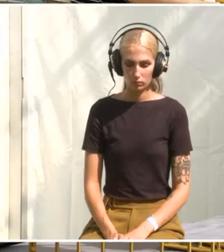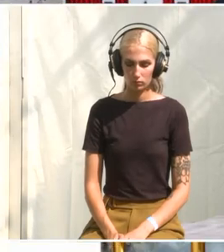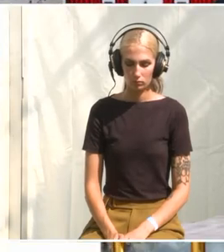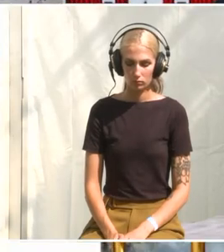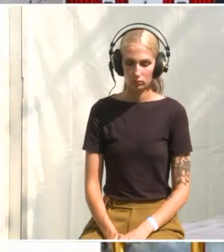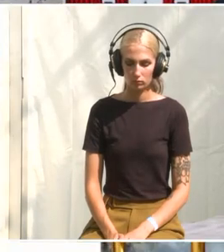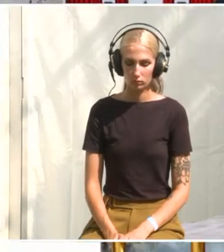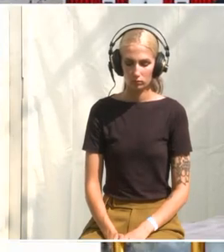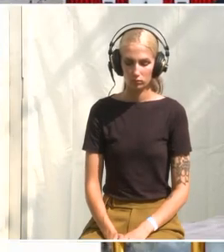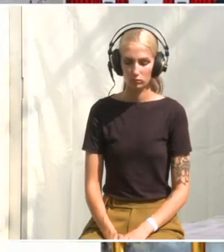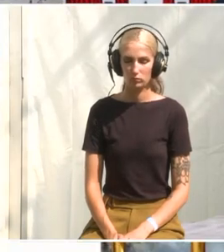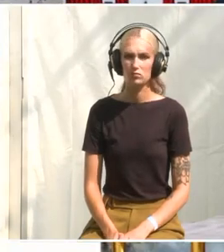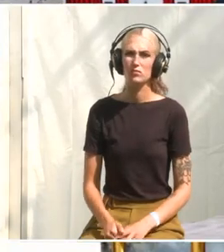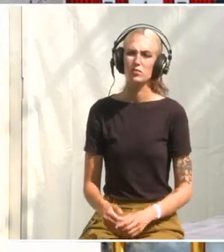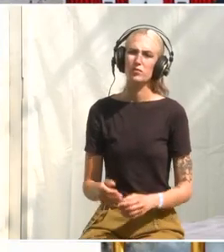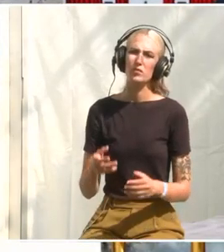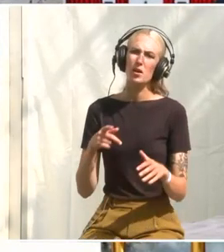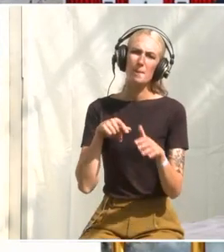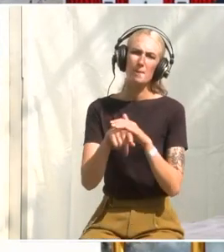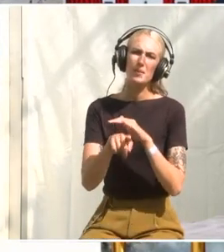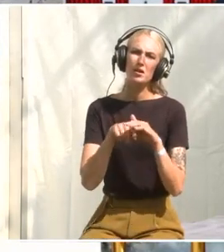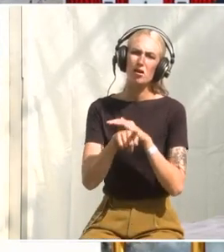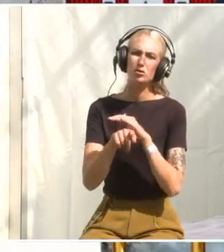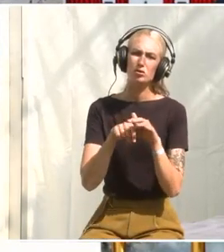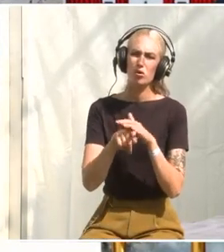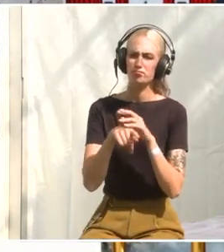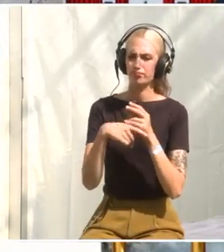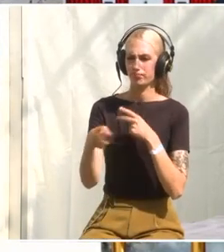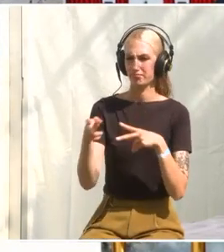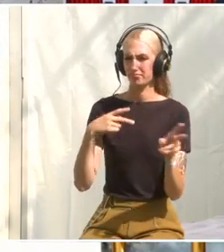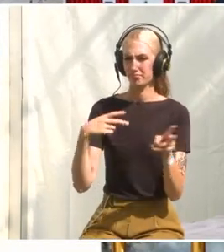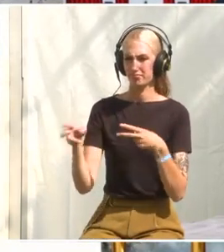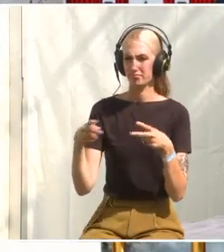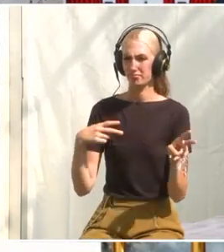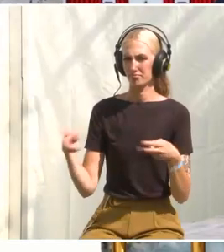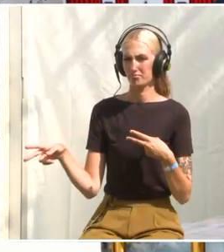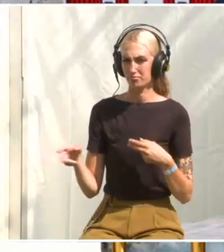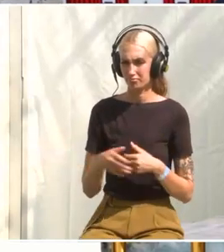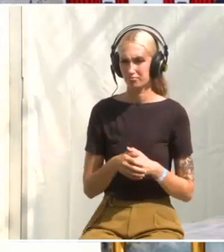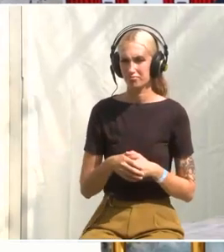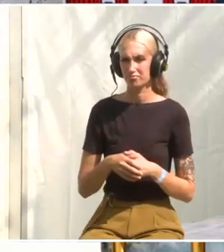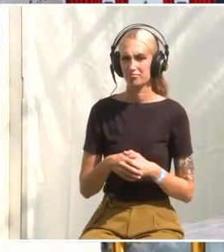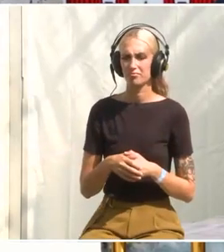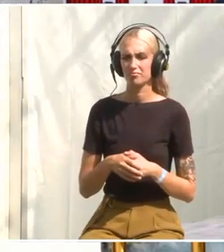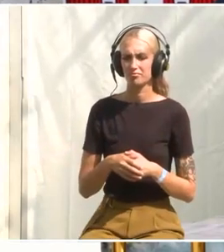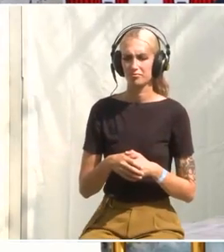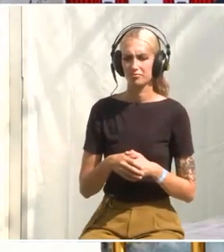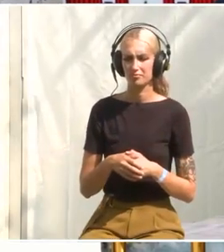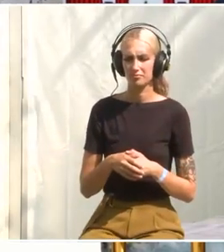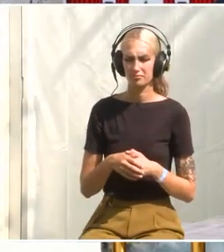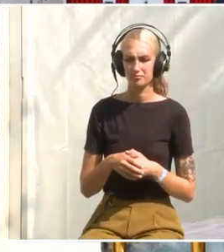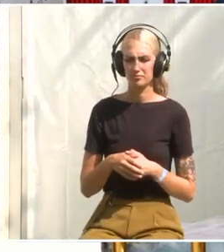I think the migration patterns are very different. They are no longer, the traditional economic